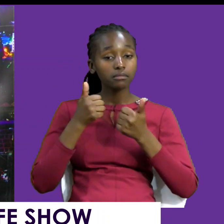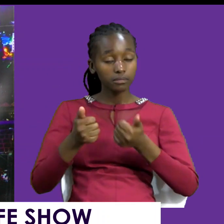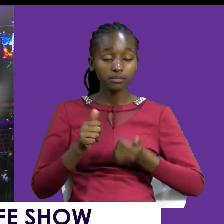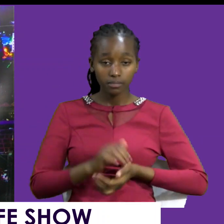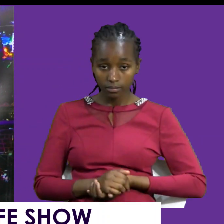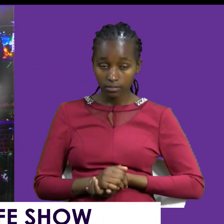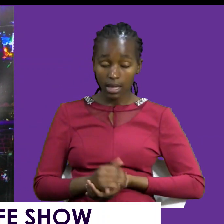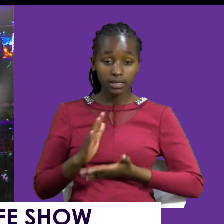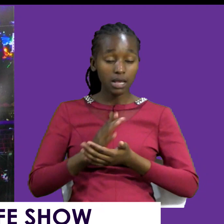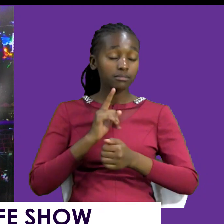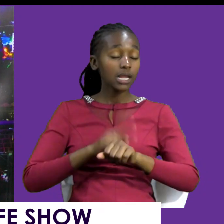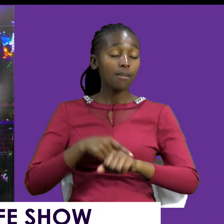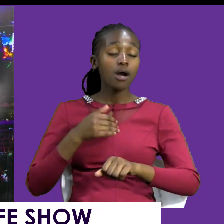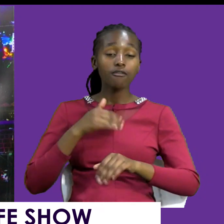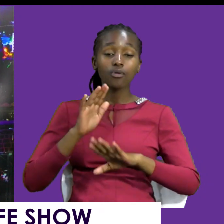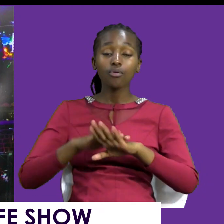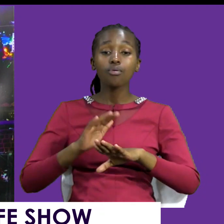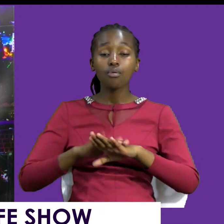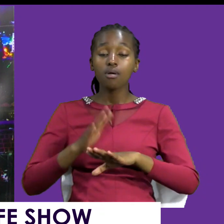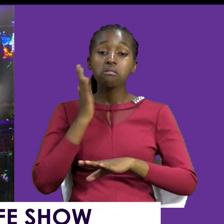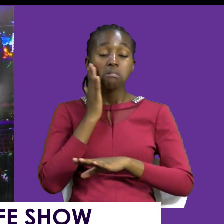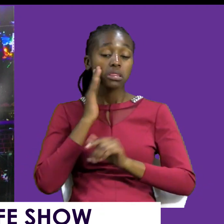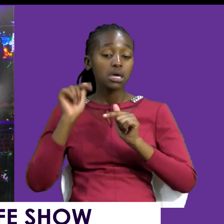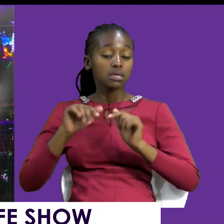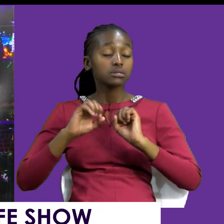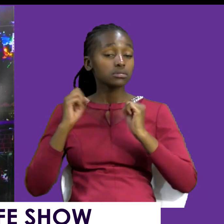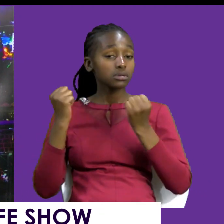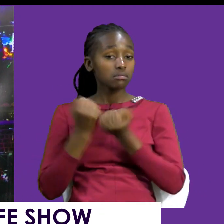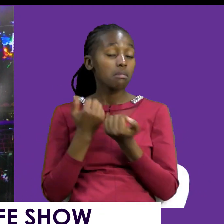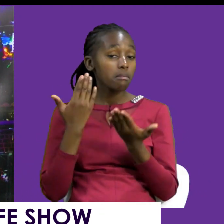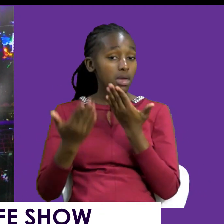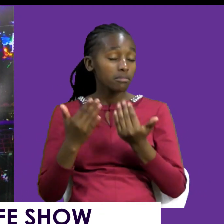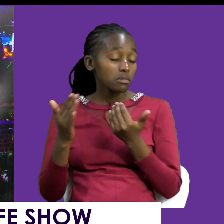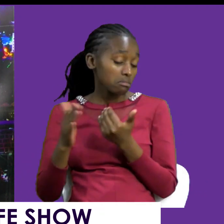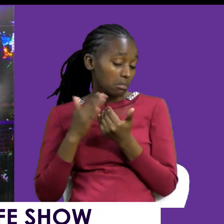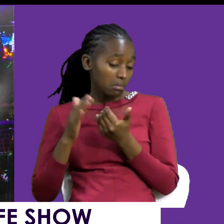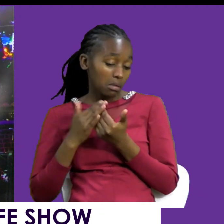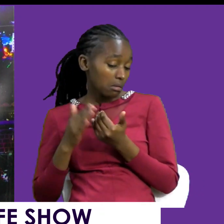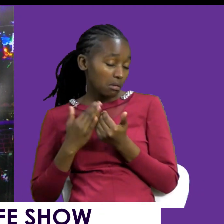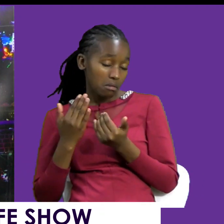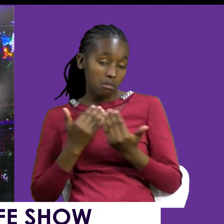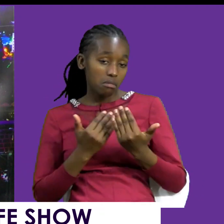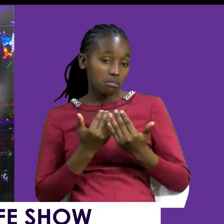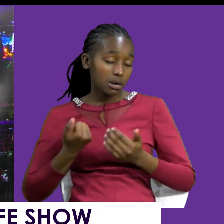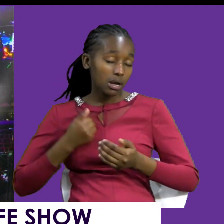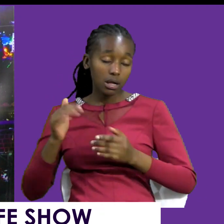mothers in the society. Do we baby our girls so much? Let's go for a break.